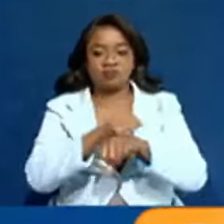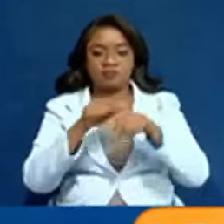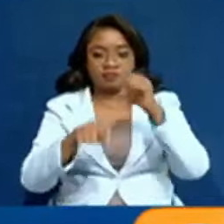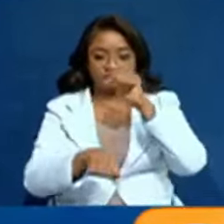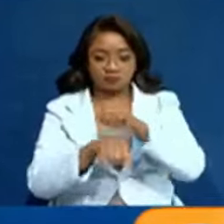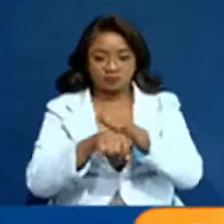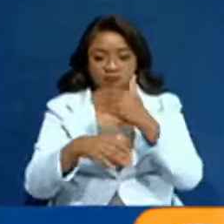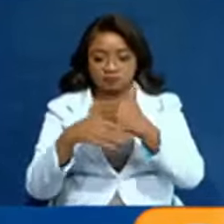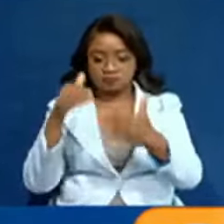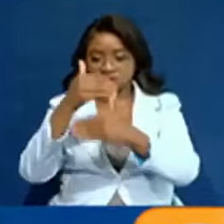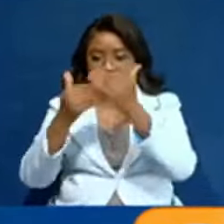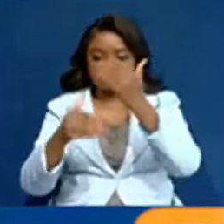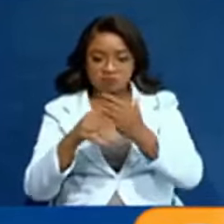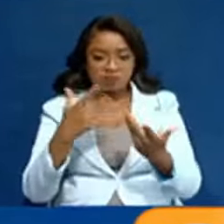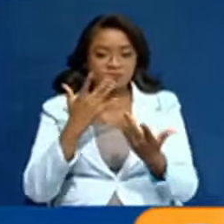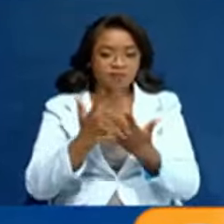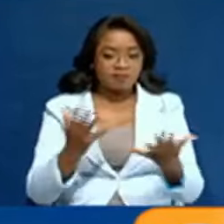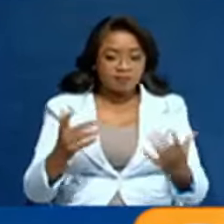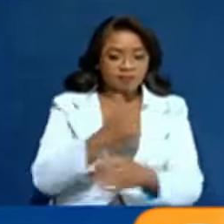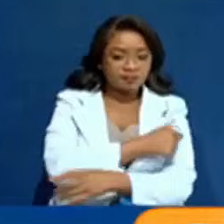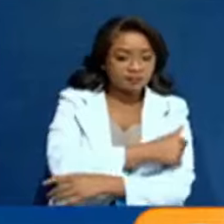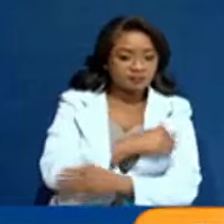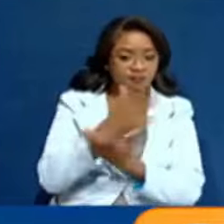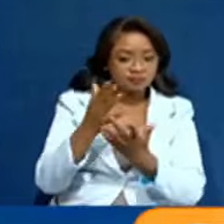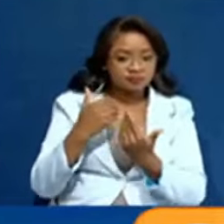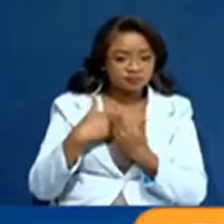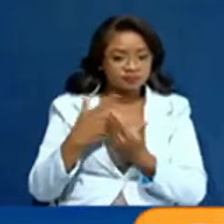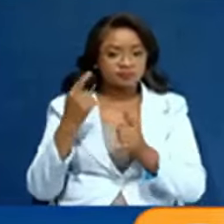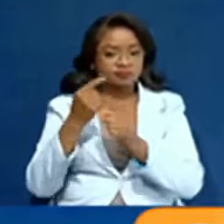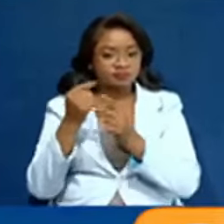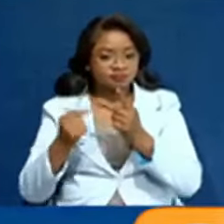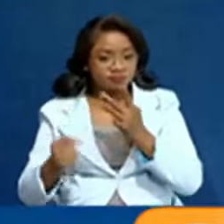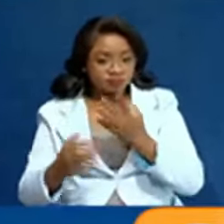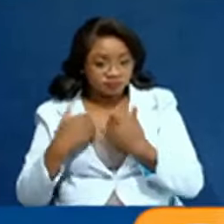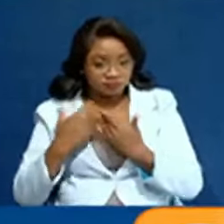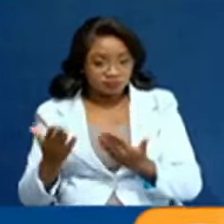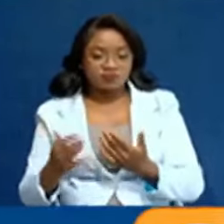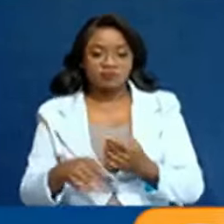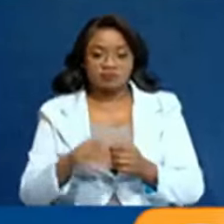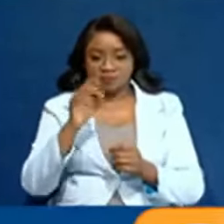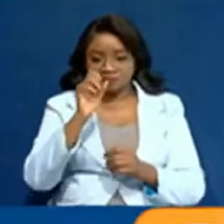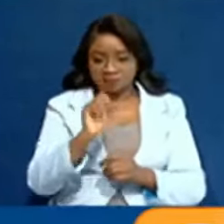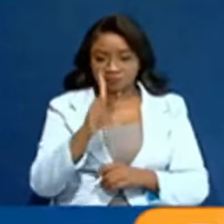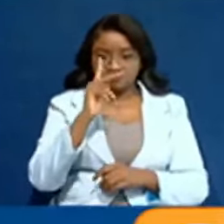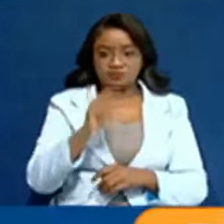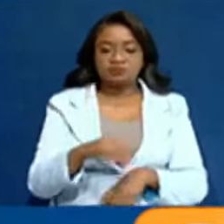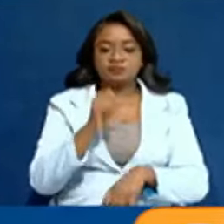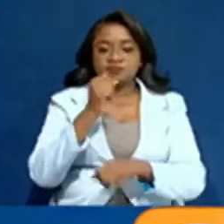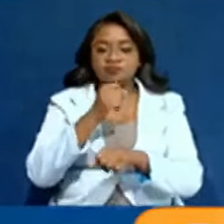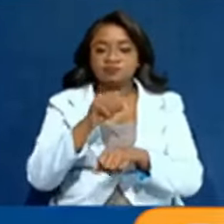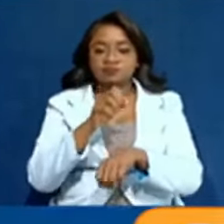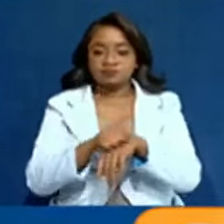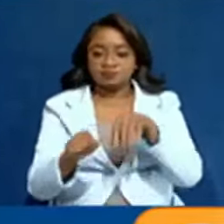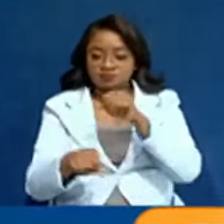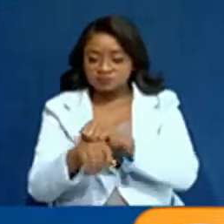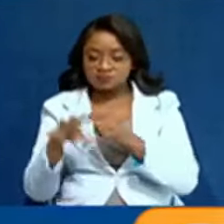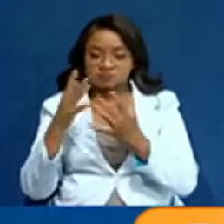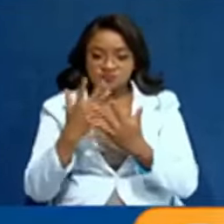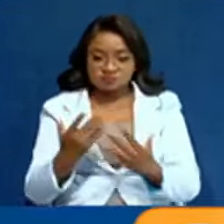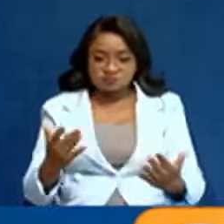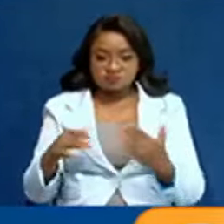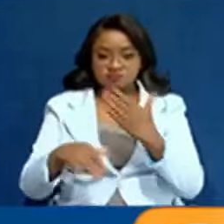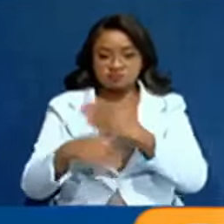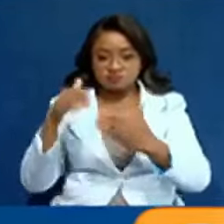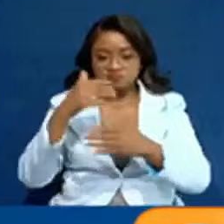So in terms of population, of course, Eldoret as it is meets the threshold. I doubt whether